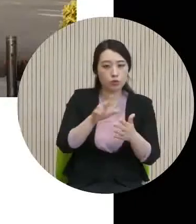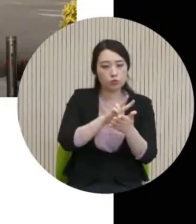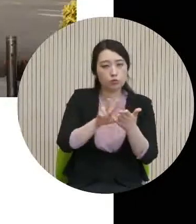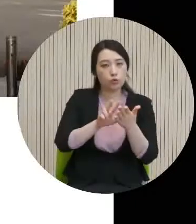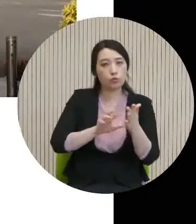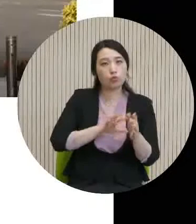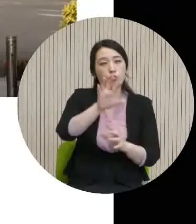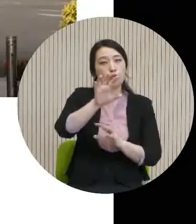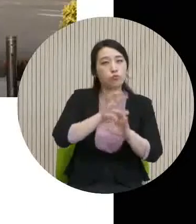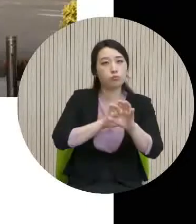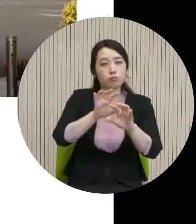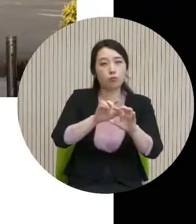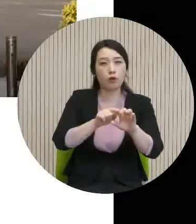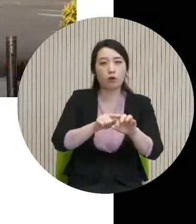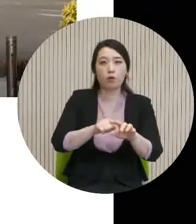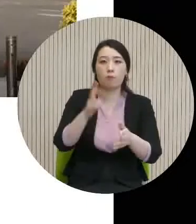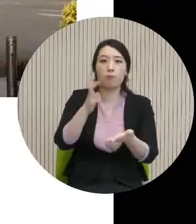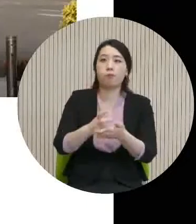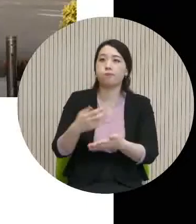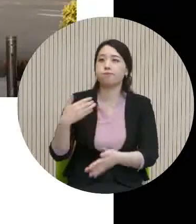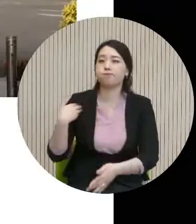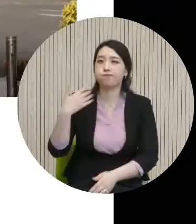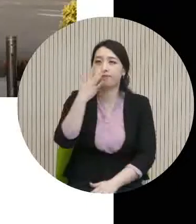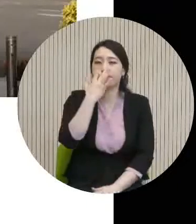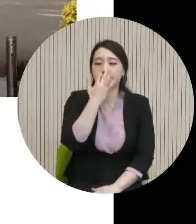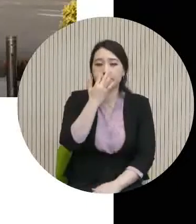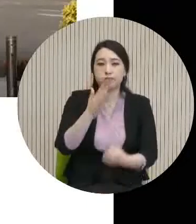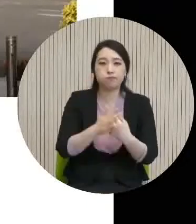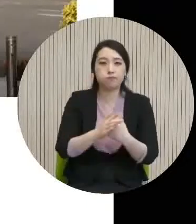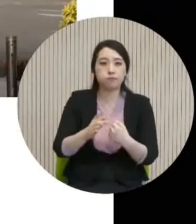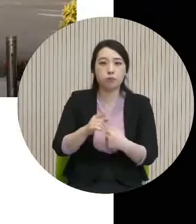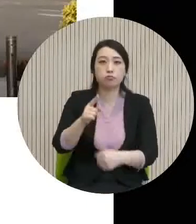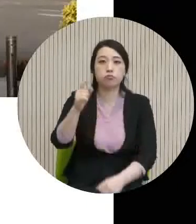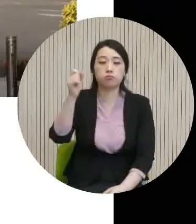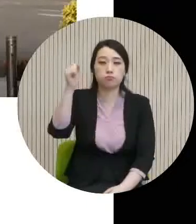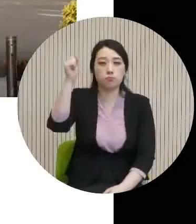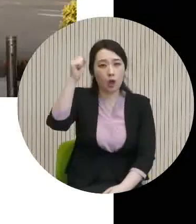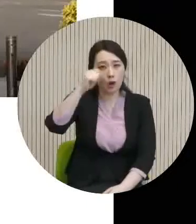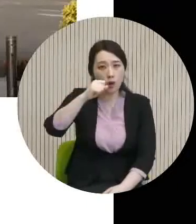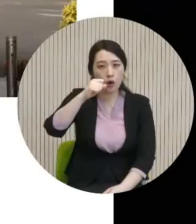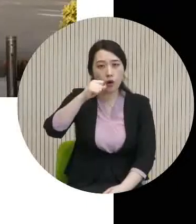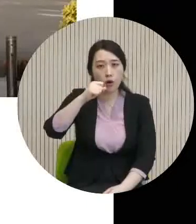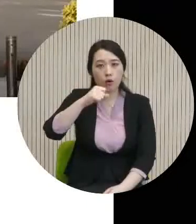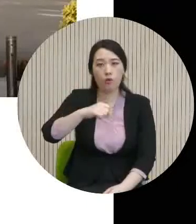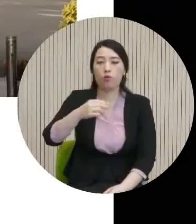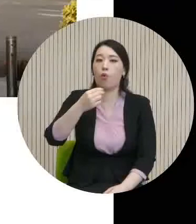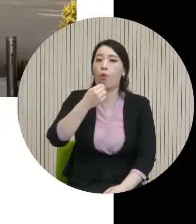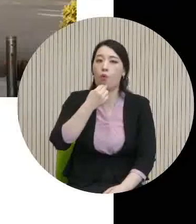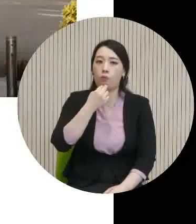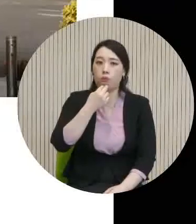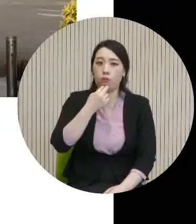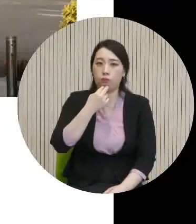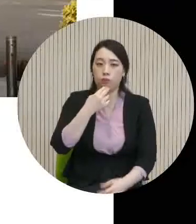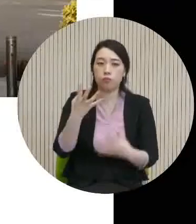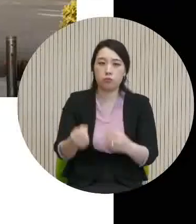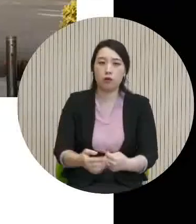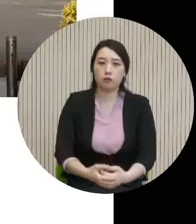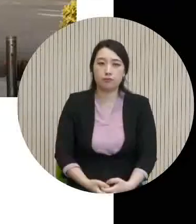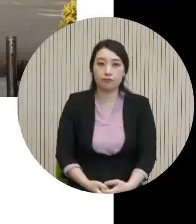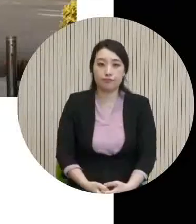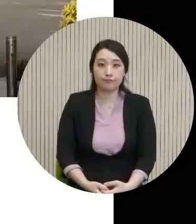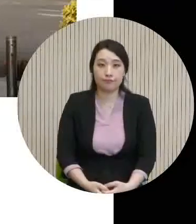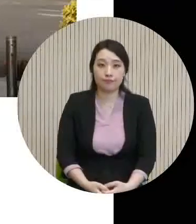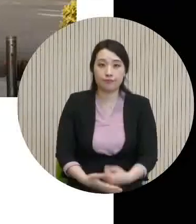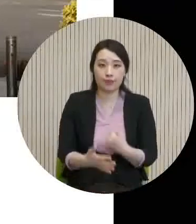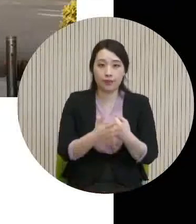know who the creator was. And therefore, it has come to be that a number of countries have